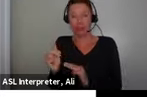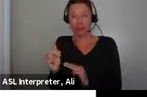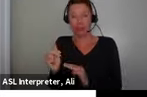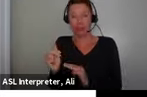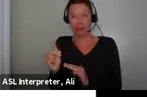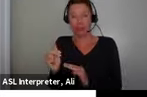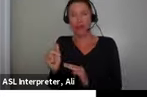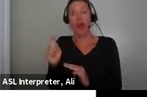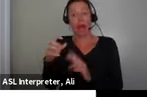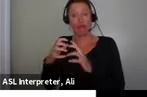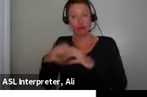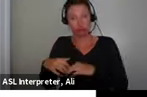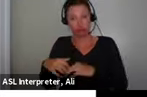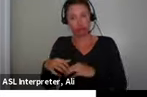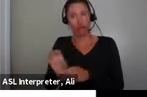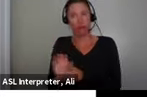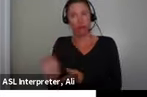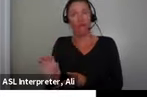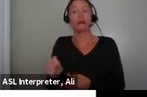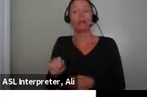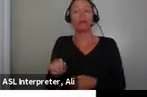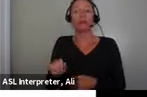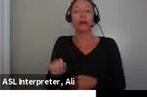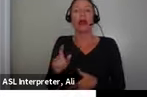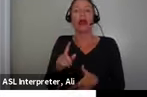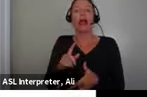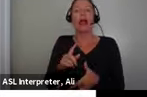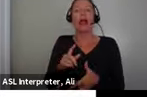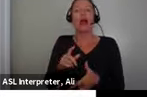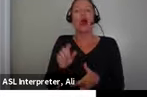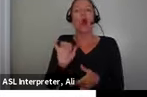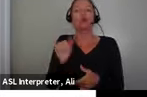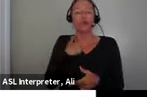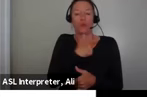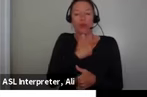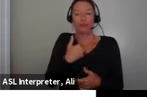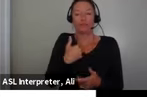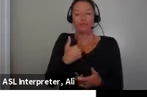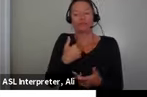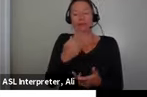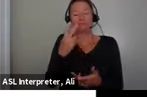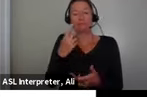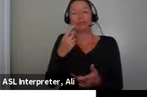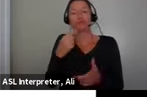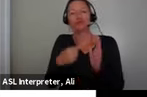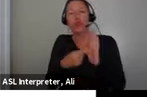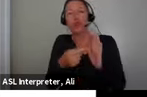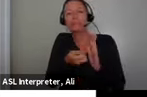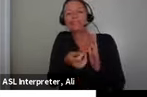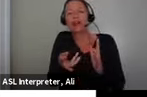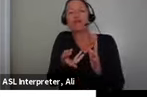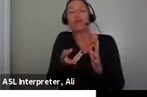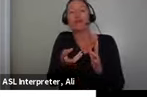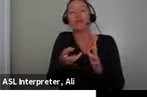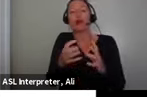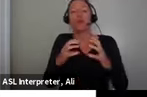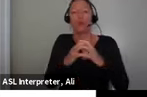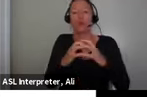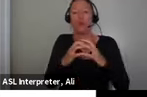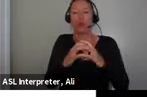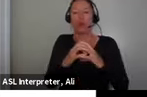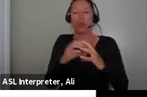be needed to be removed. And then there's several portables that are located directly